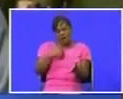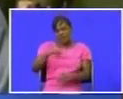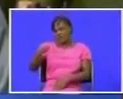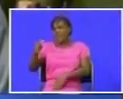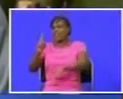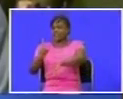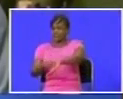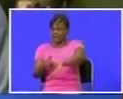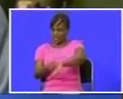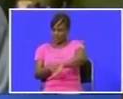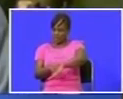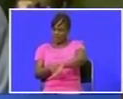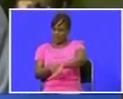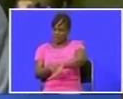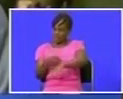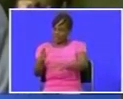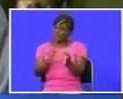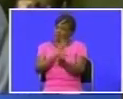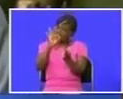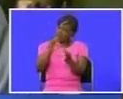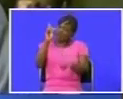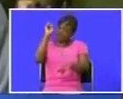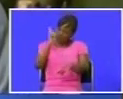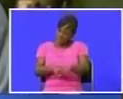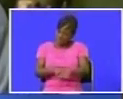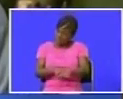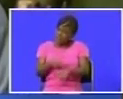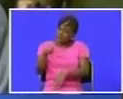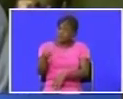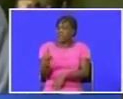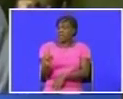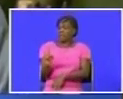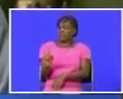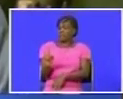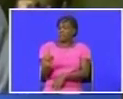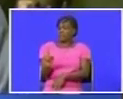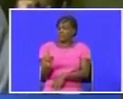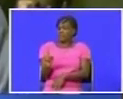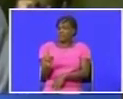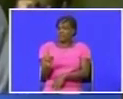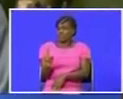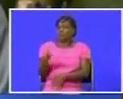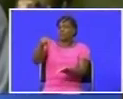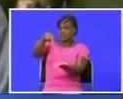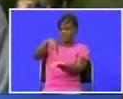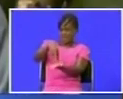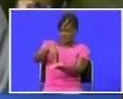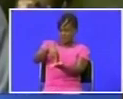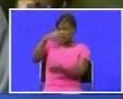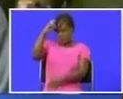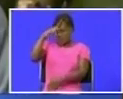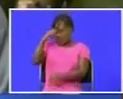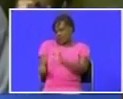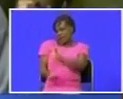He's an ambitious politician like everybody else, but he's not just ambitious, he's also wise. And wisdom would advise him